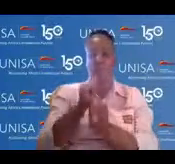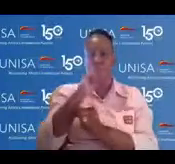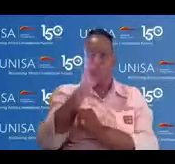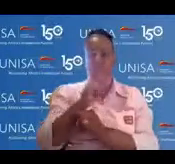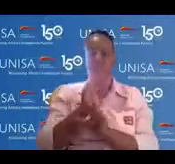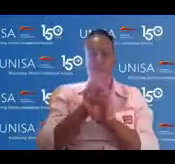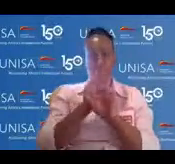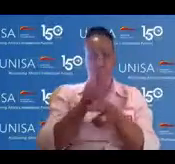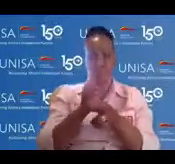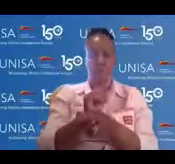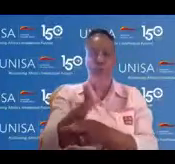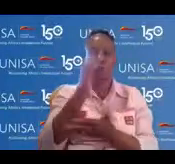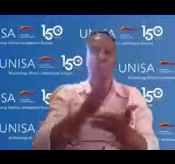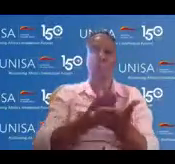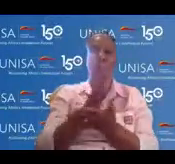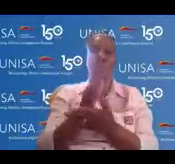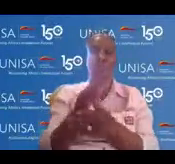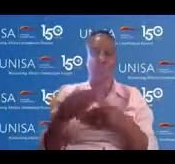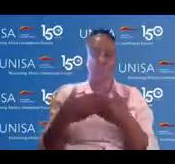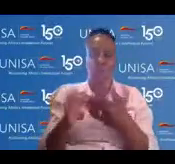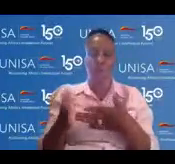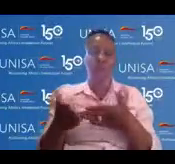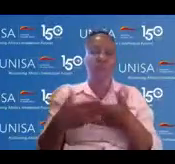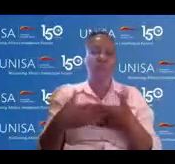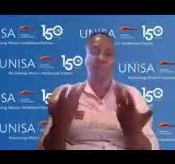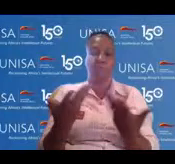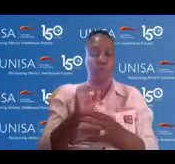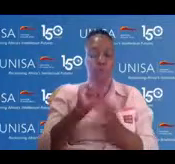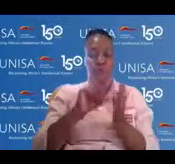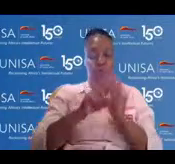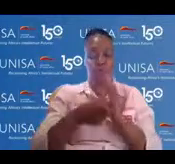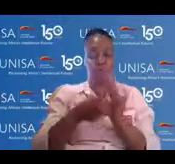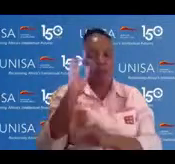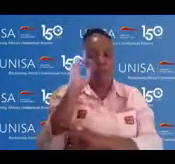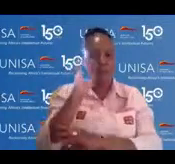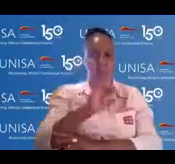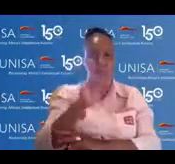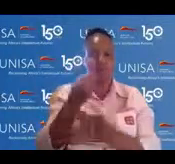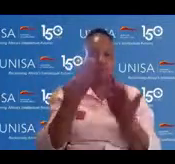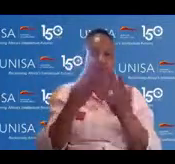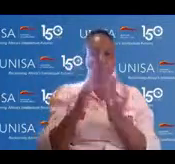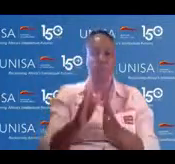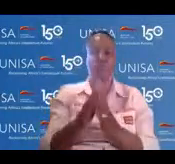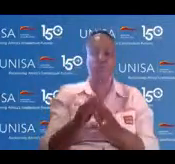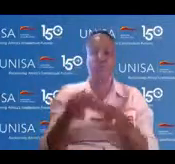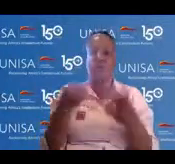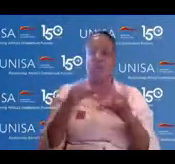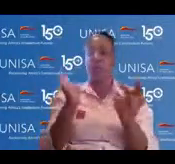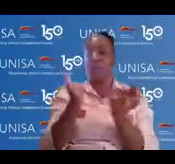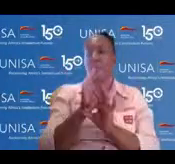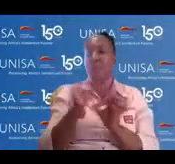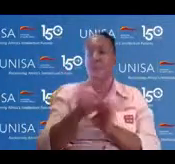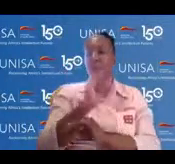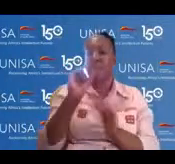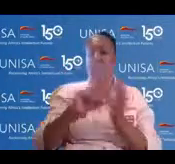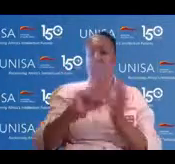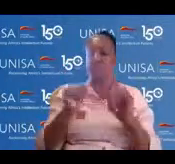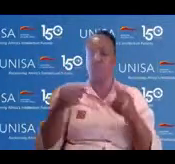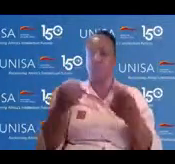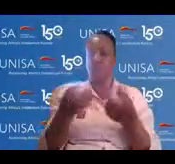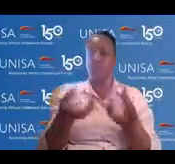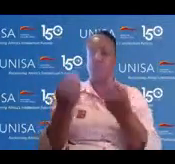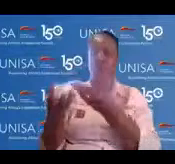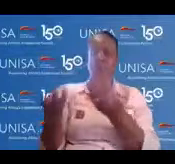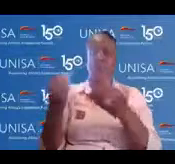not to disclose your disability, remember that students who does not disclose their disabilities may not receive reasonable accommodation from the